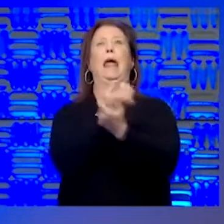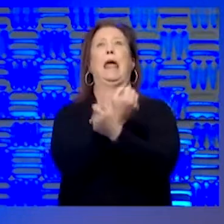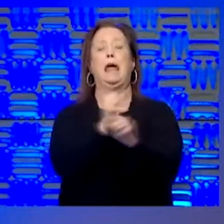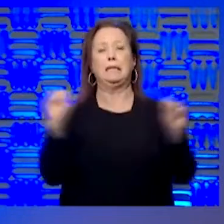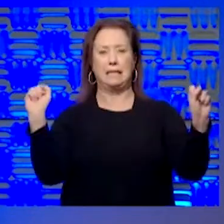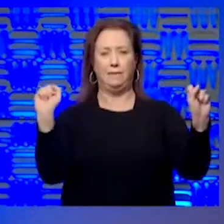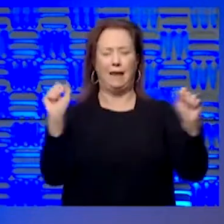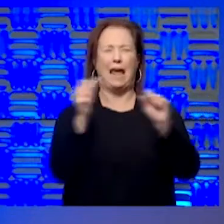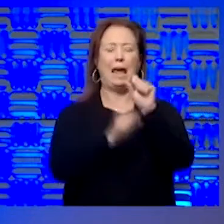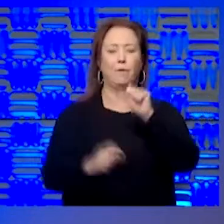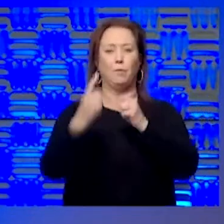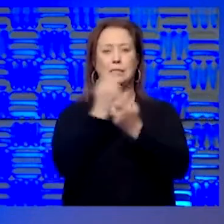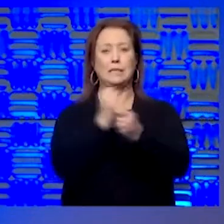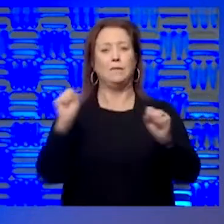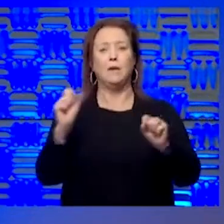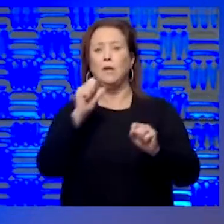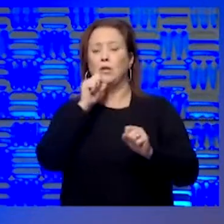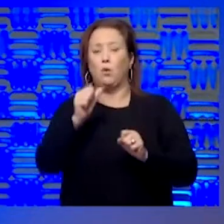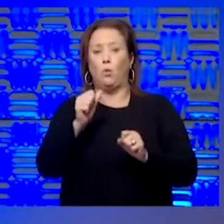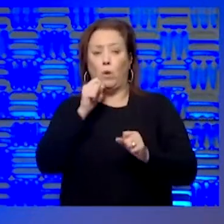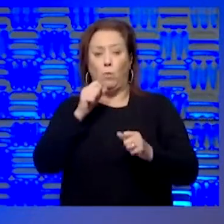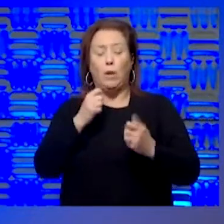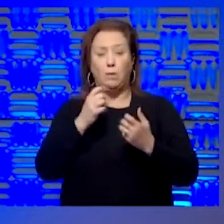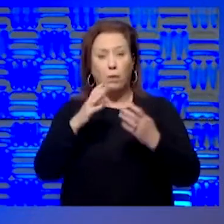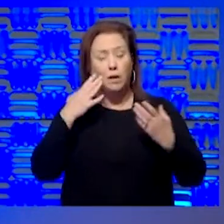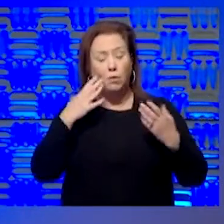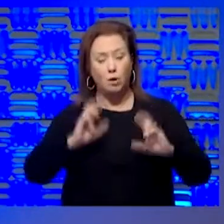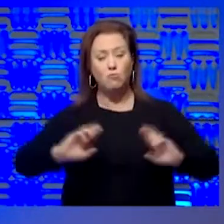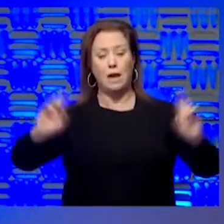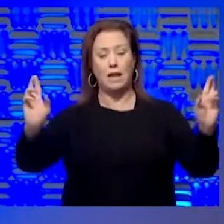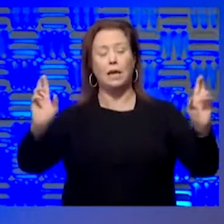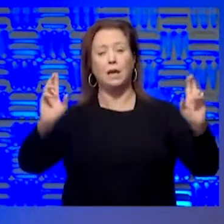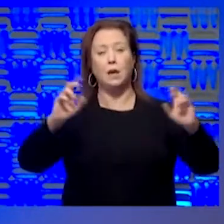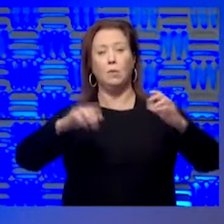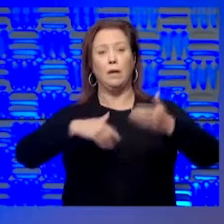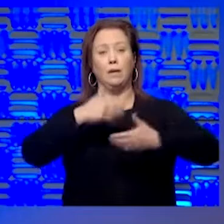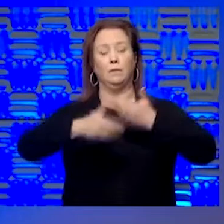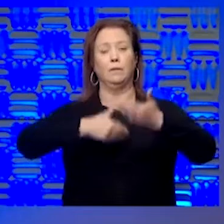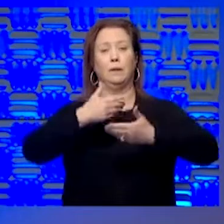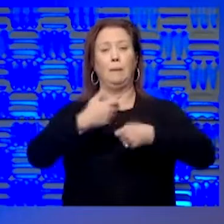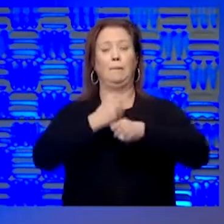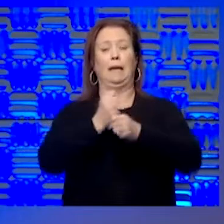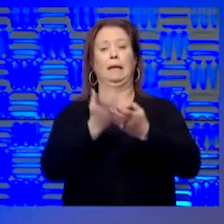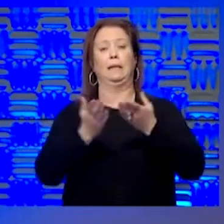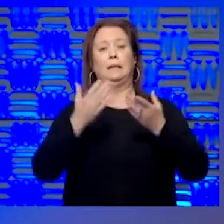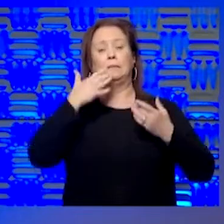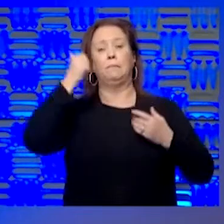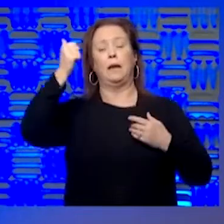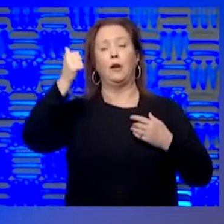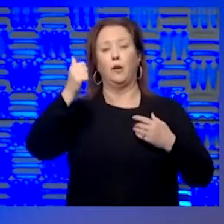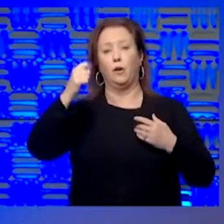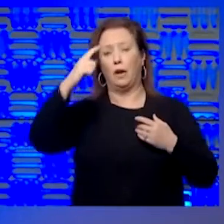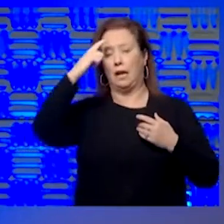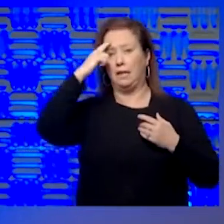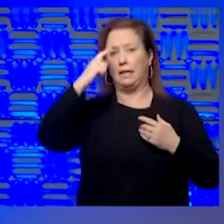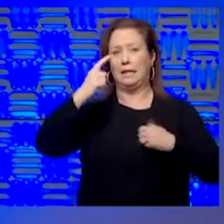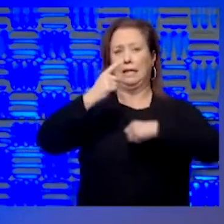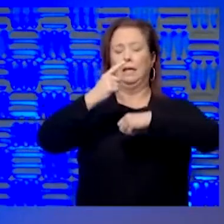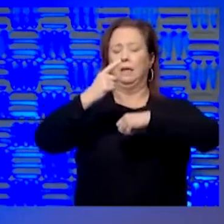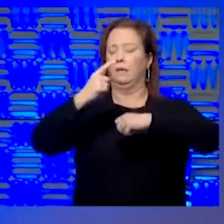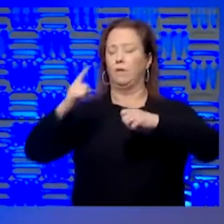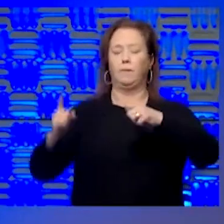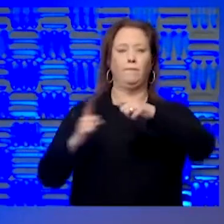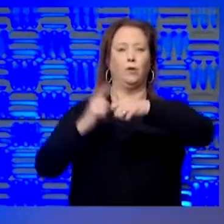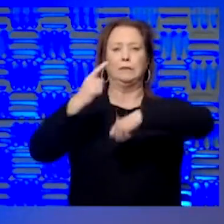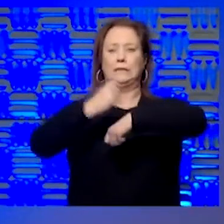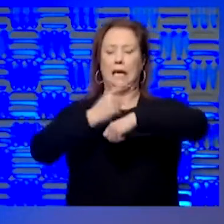can go back, we don't have to pull back again, so that we can roll out the economy and make things better for everybody. And so Yeah. I think since day one, they have been